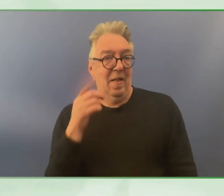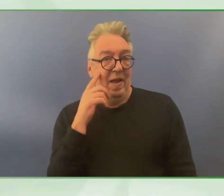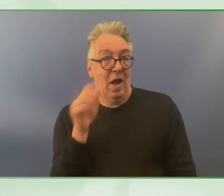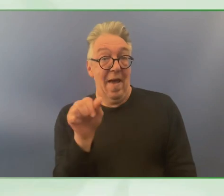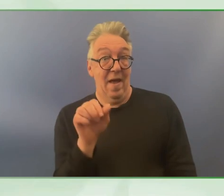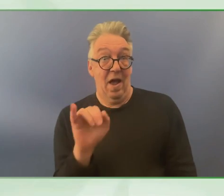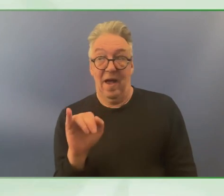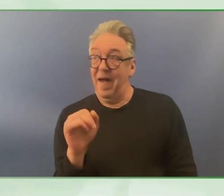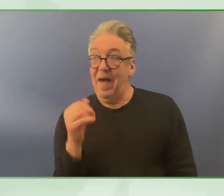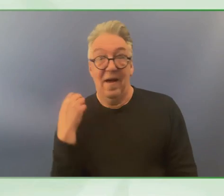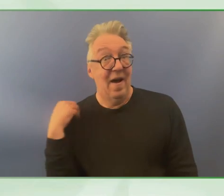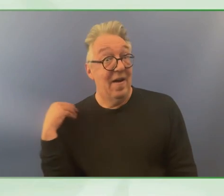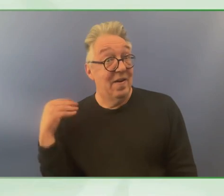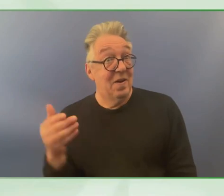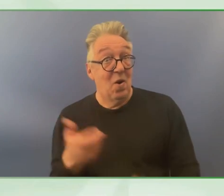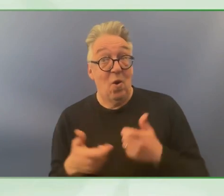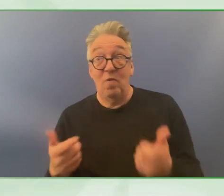hour during this conference.